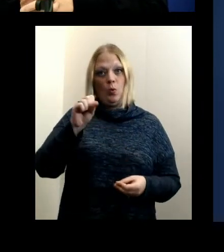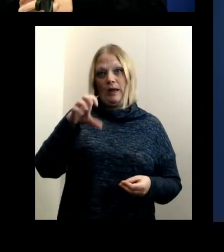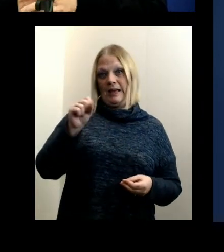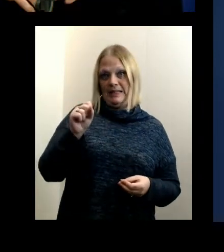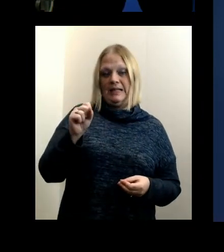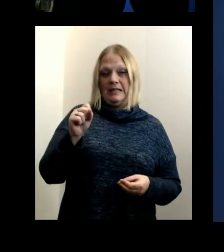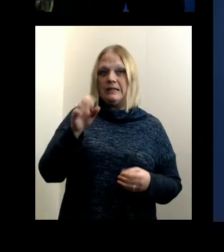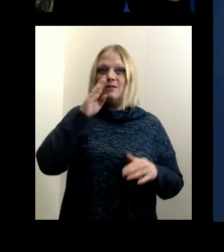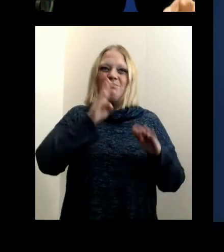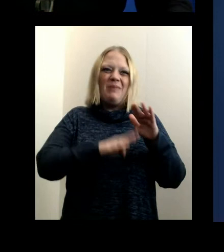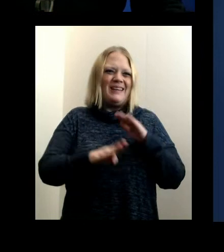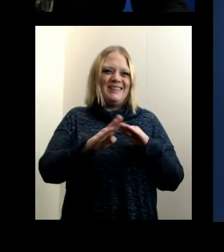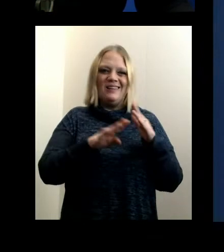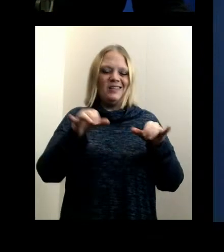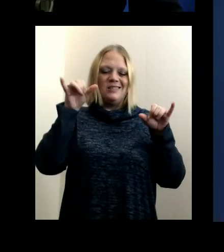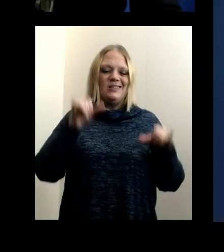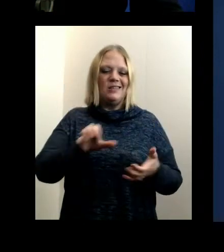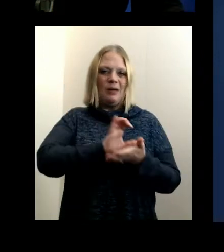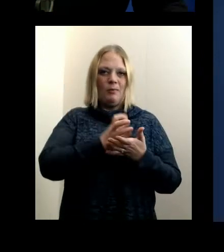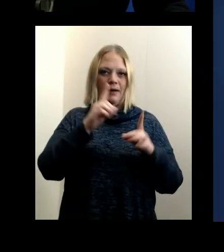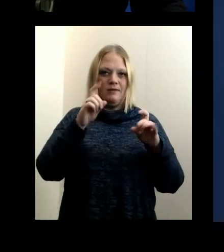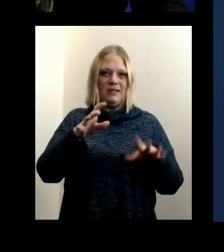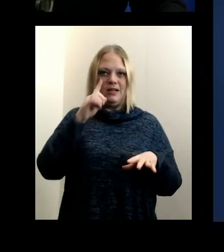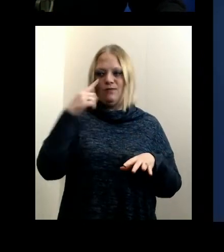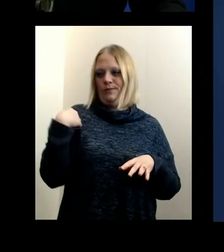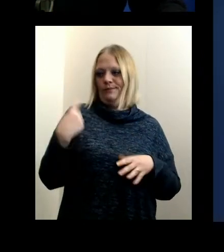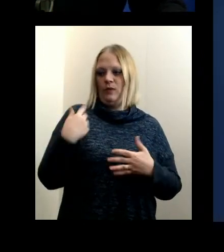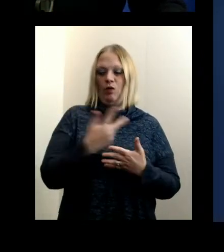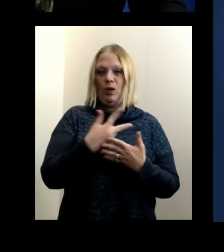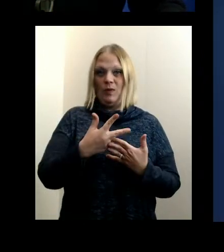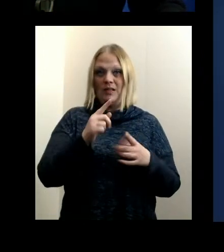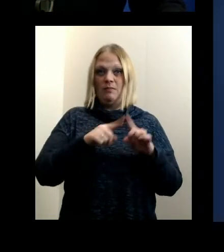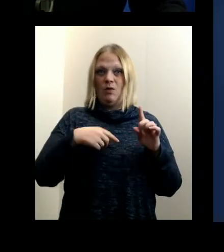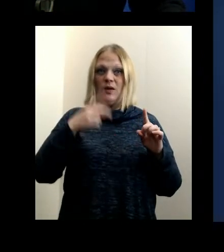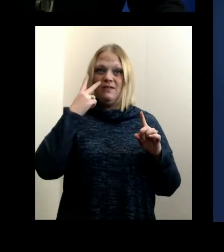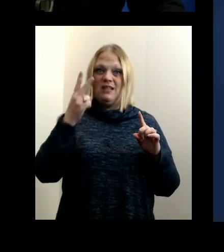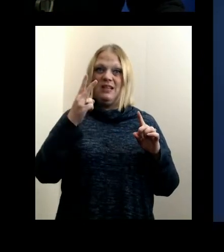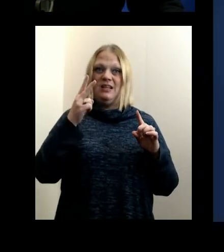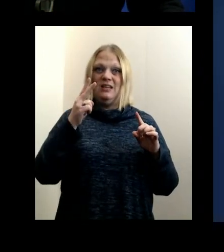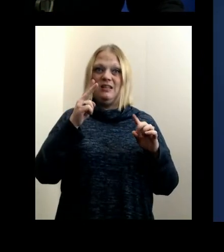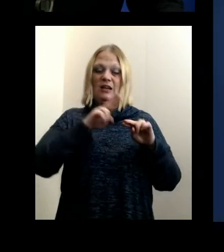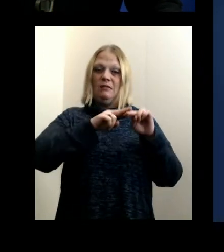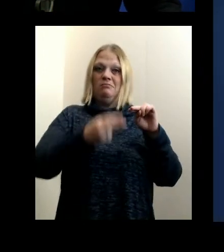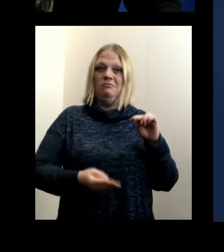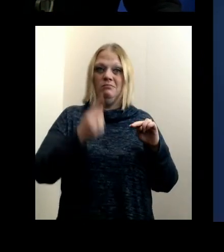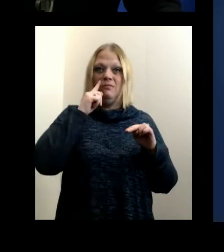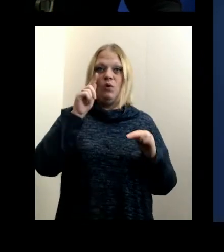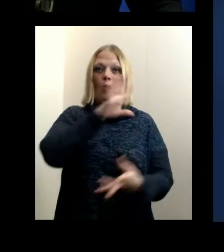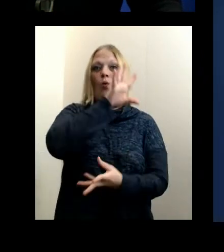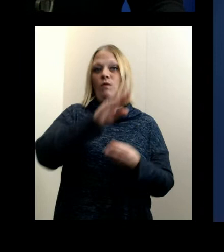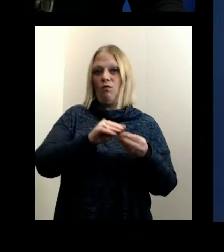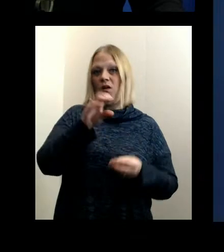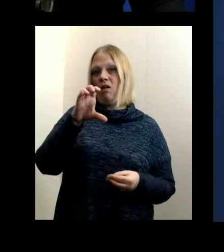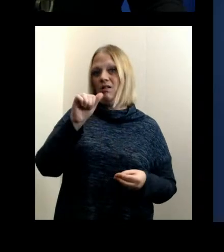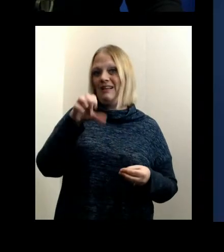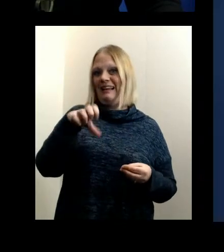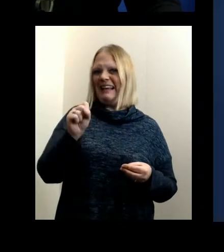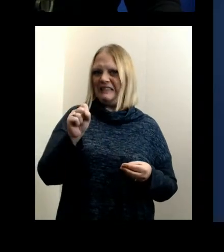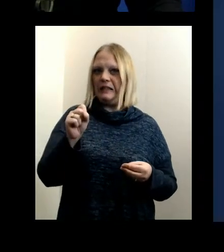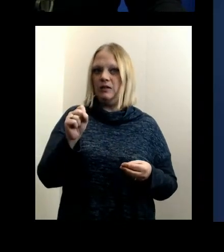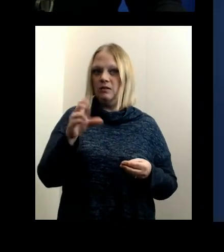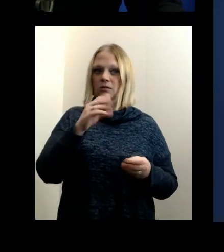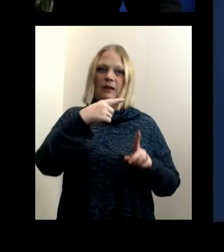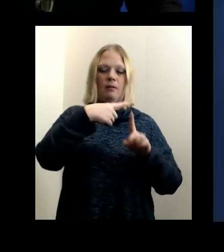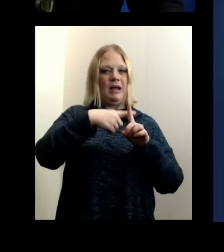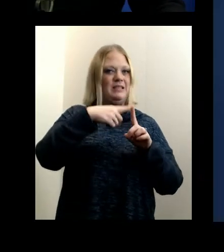We've basically done the same amount of tests for the last 3 weeks, but we've seen a drop in overall overall cases, as well as in the